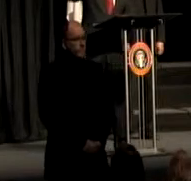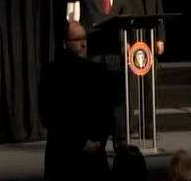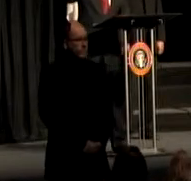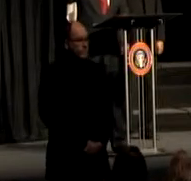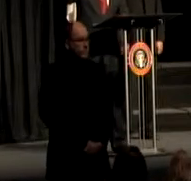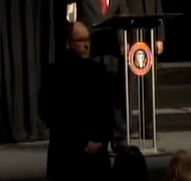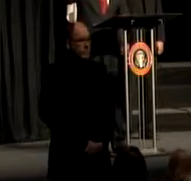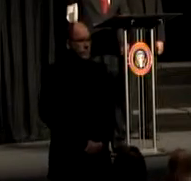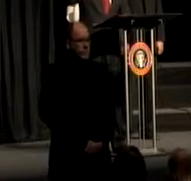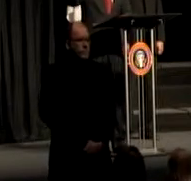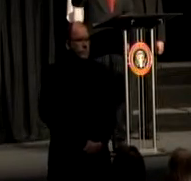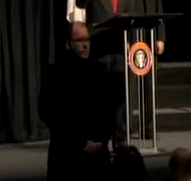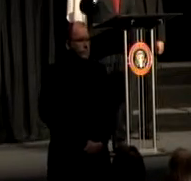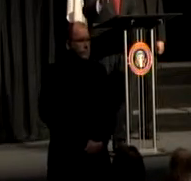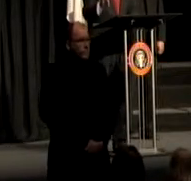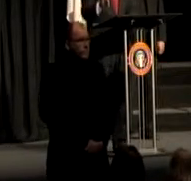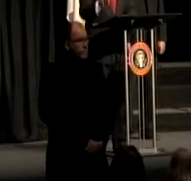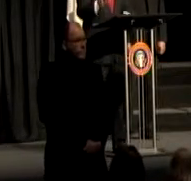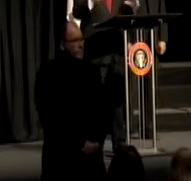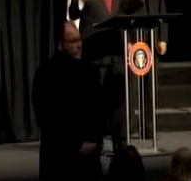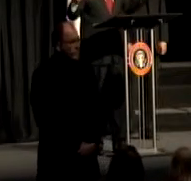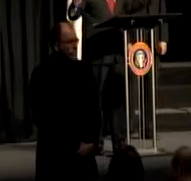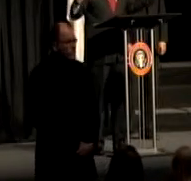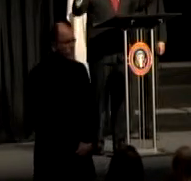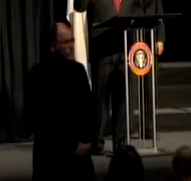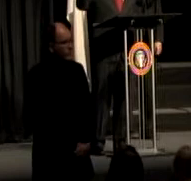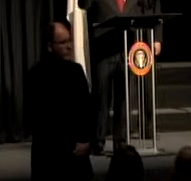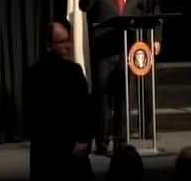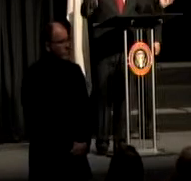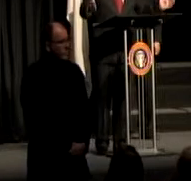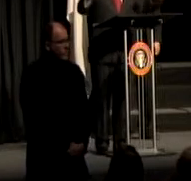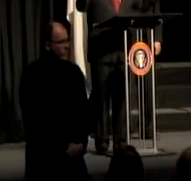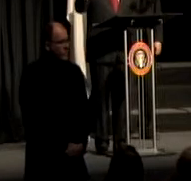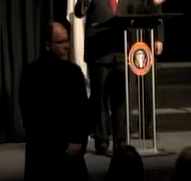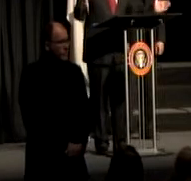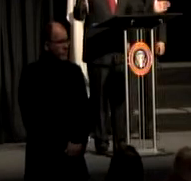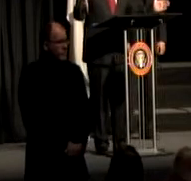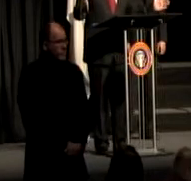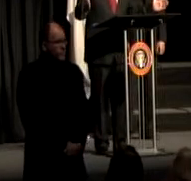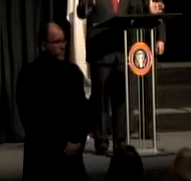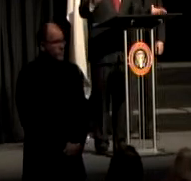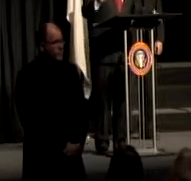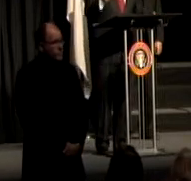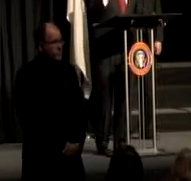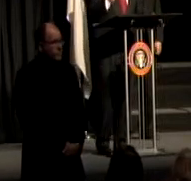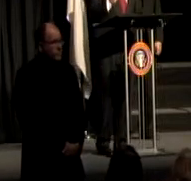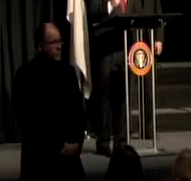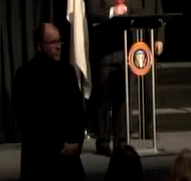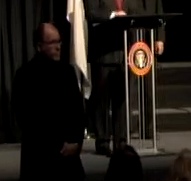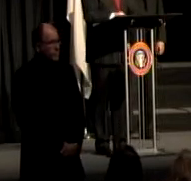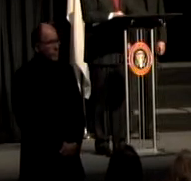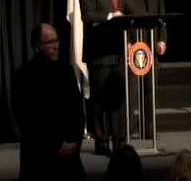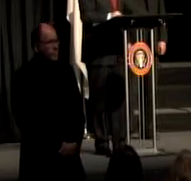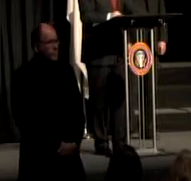God has laid upon our hearts what what we must have is we must have a unified body a